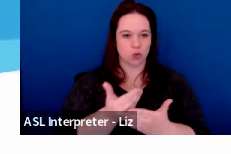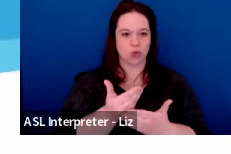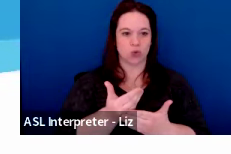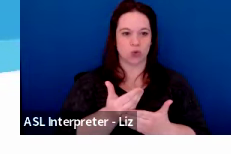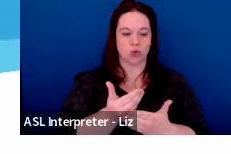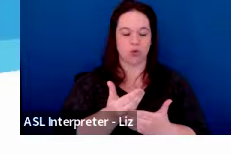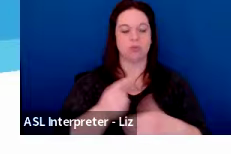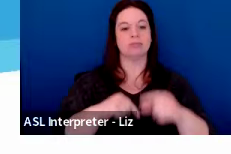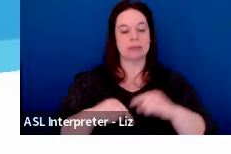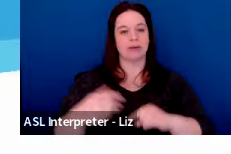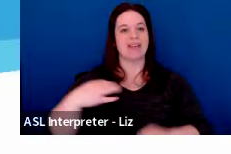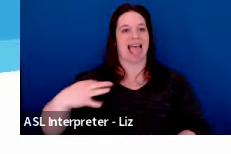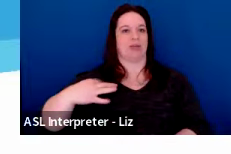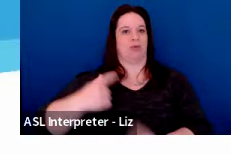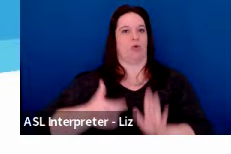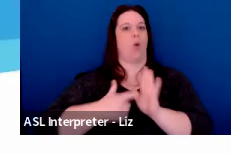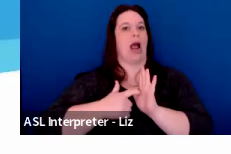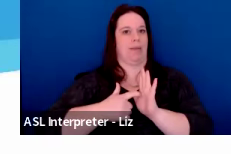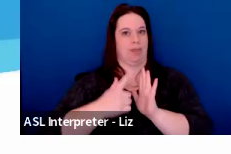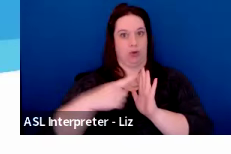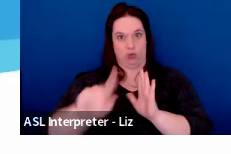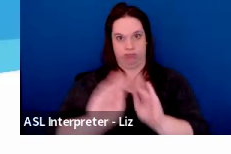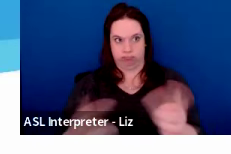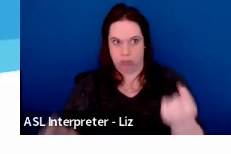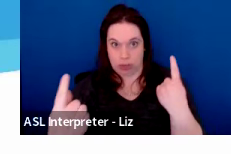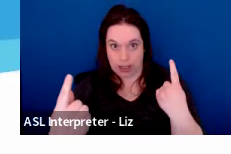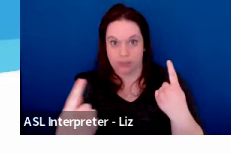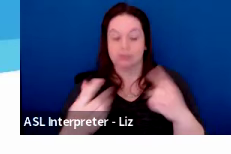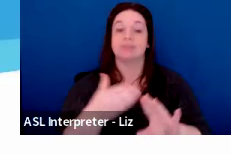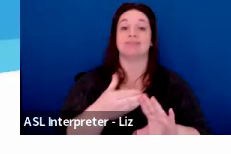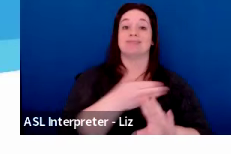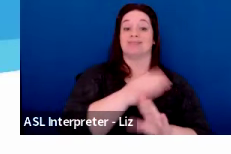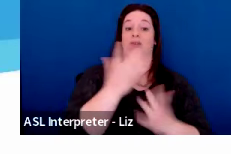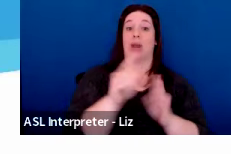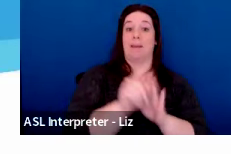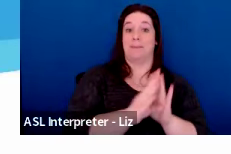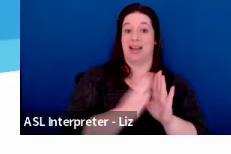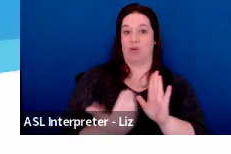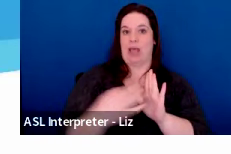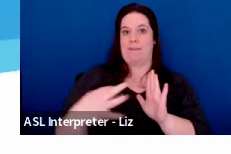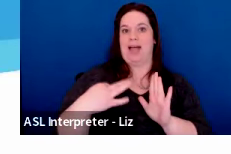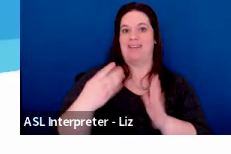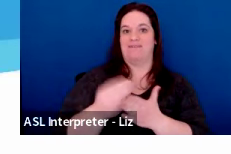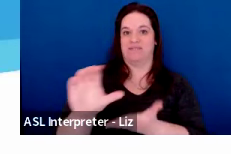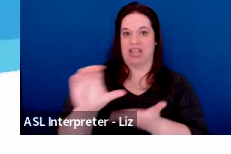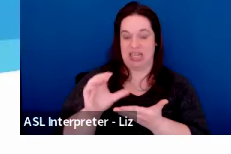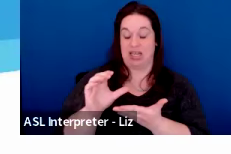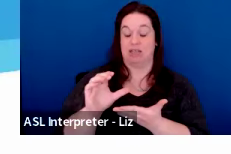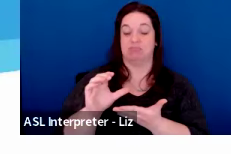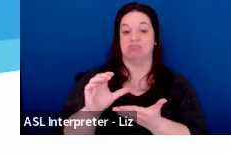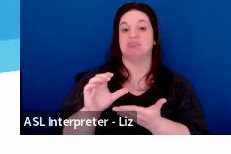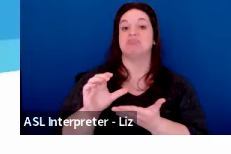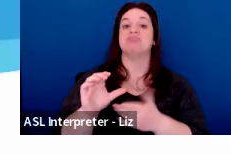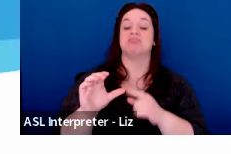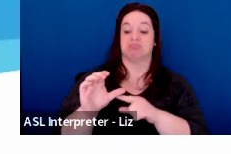eligibility requirement that I want to make sure that everyone understands. Previously, the waiting period for reapplying for funding after receiving a grant